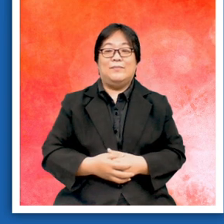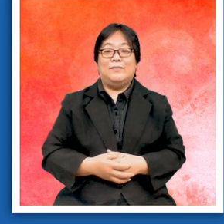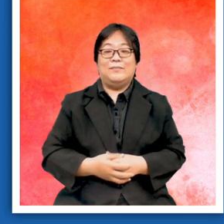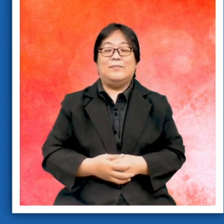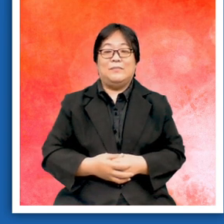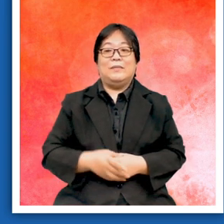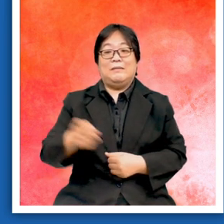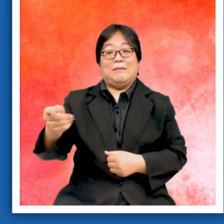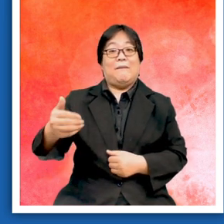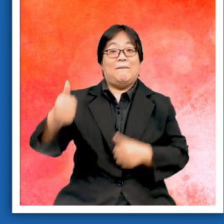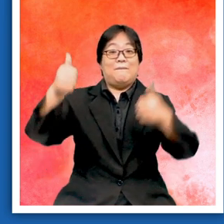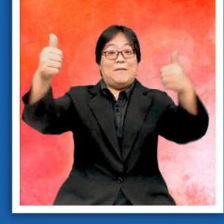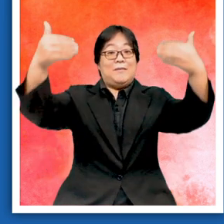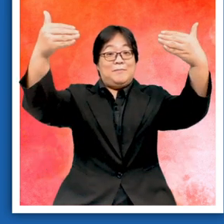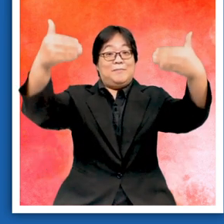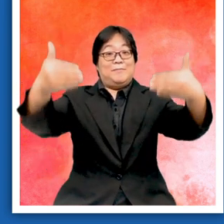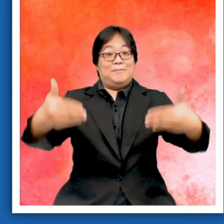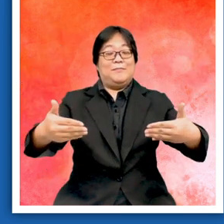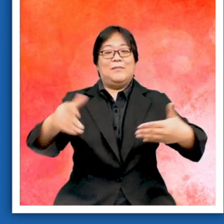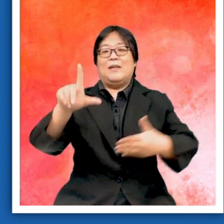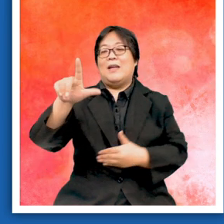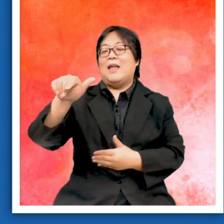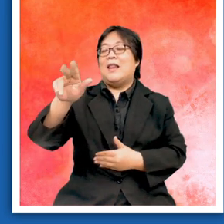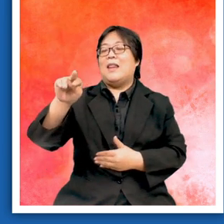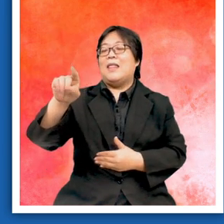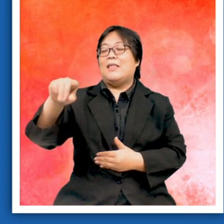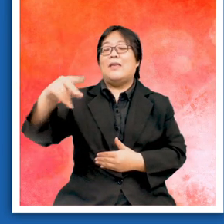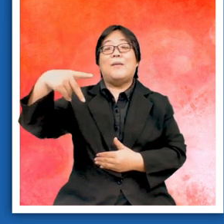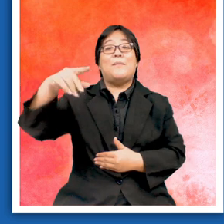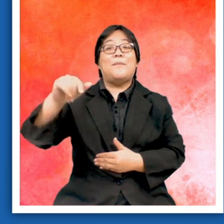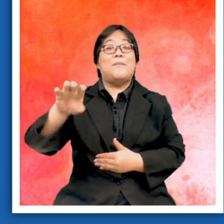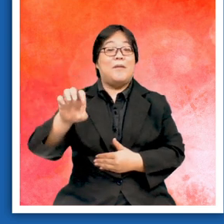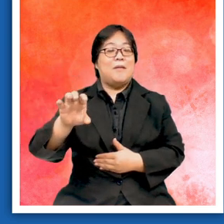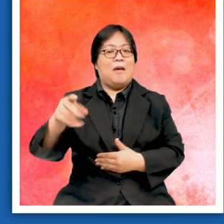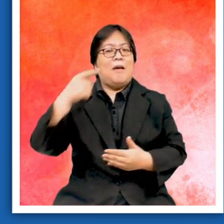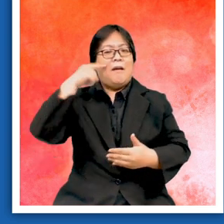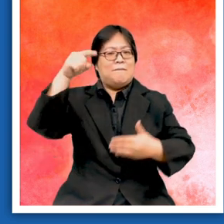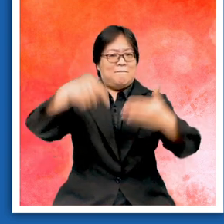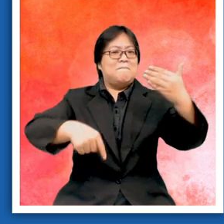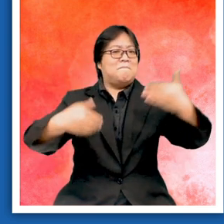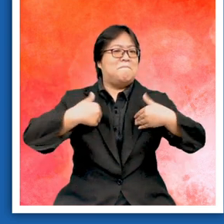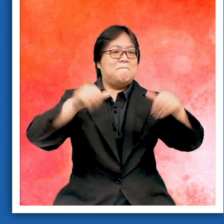front page, or I would say landing page, you will see again the announcement